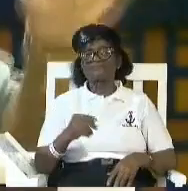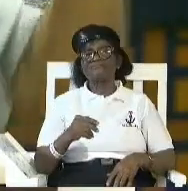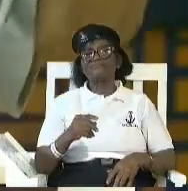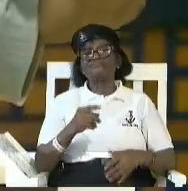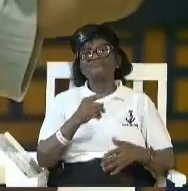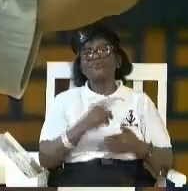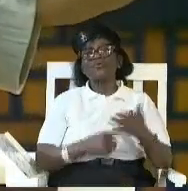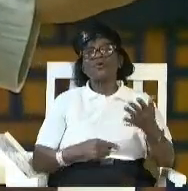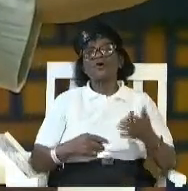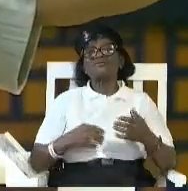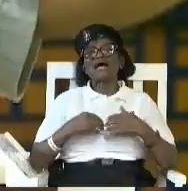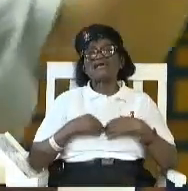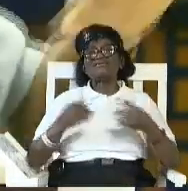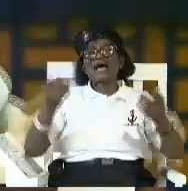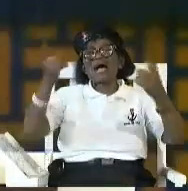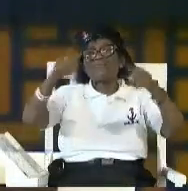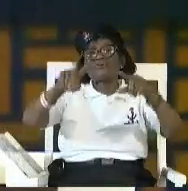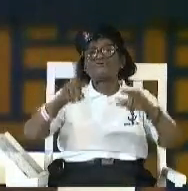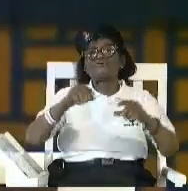what had happened in the past.